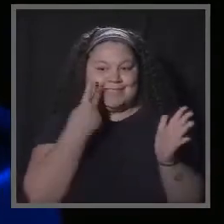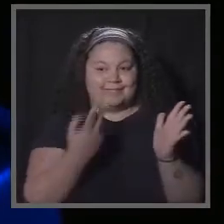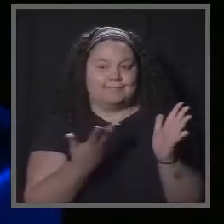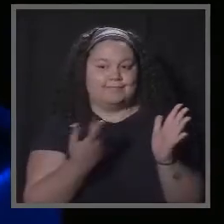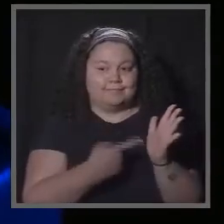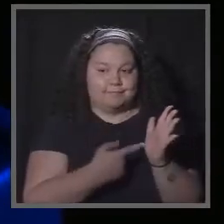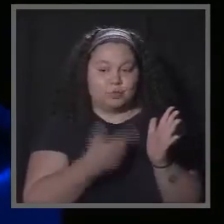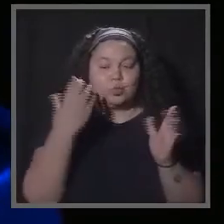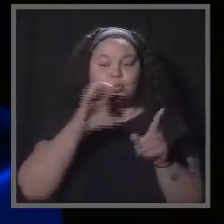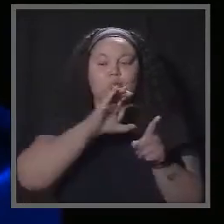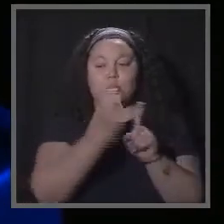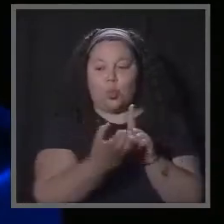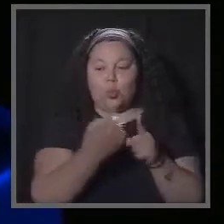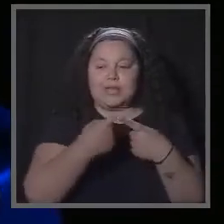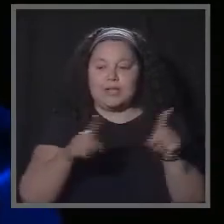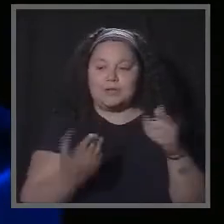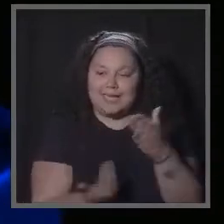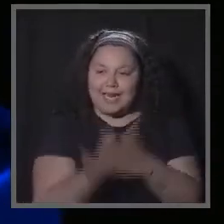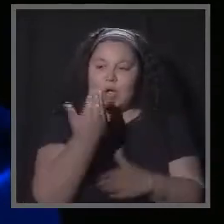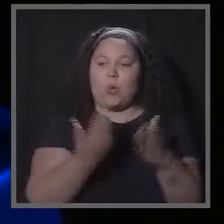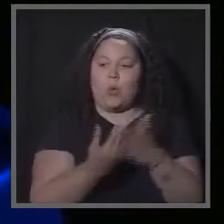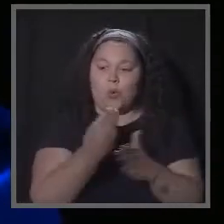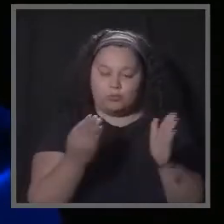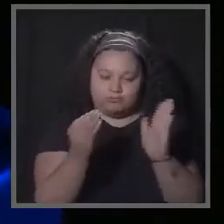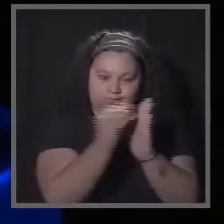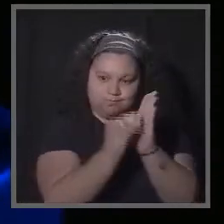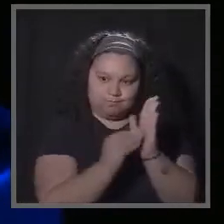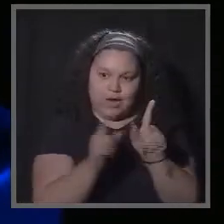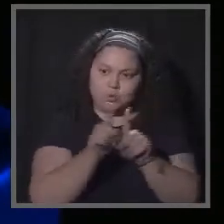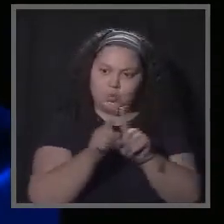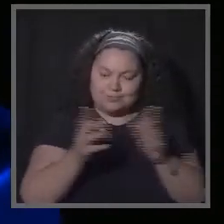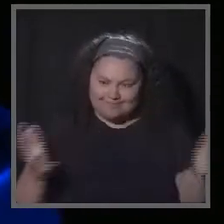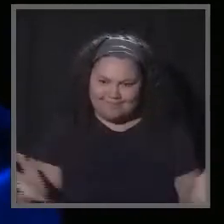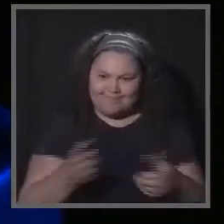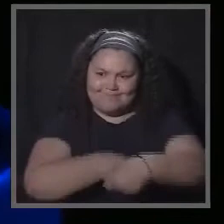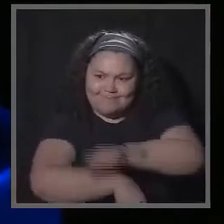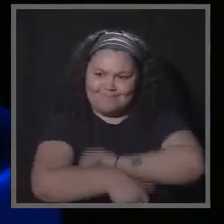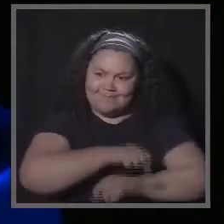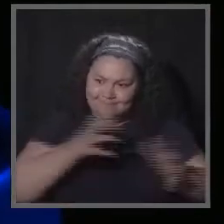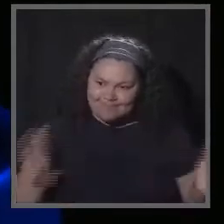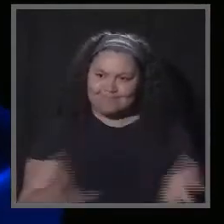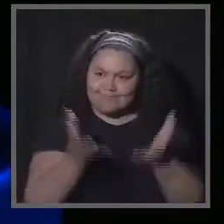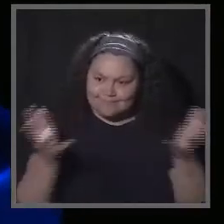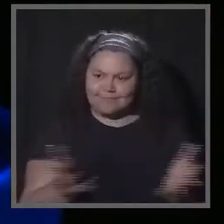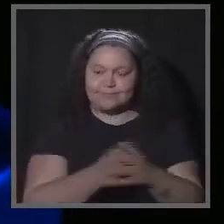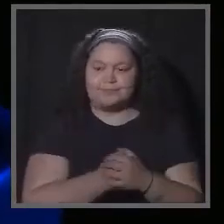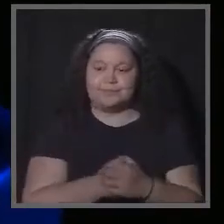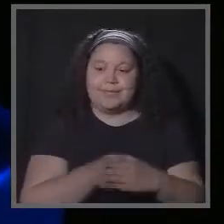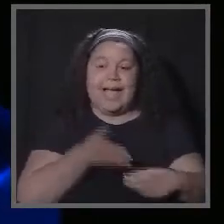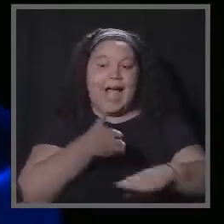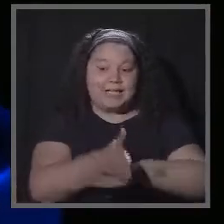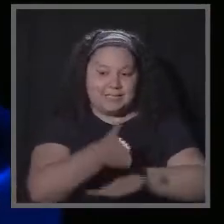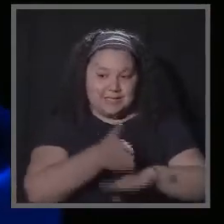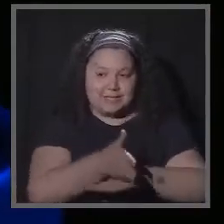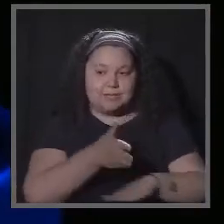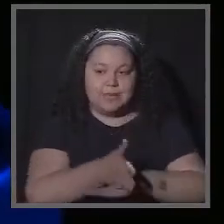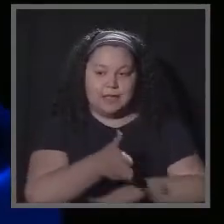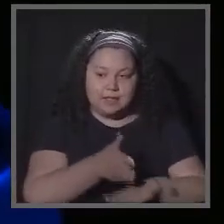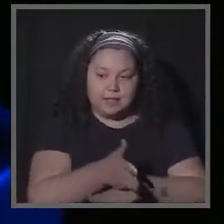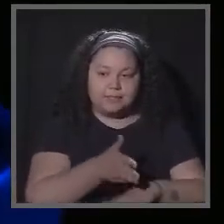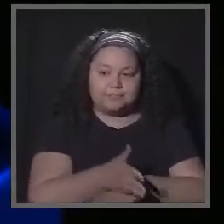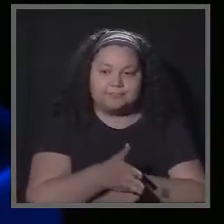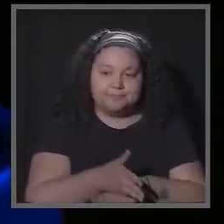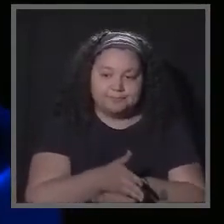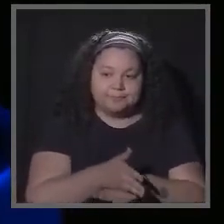council conclusions on the work plan for culture, where cultural inclusion, impact, accessibility, inclusion is mentioned, and